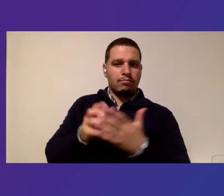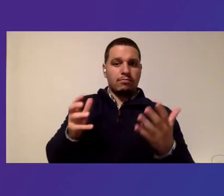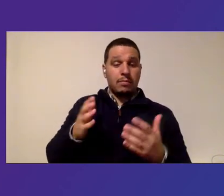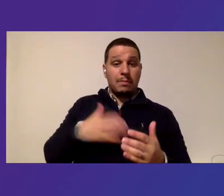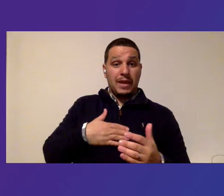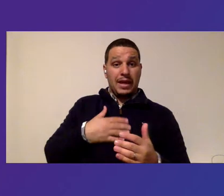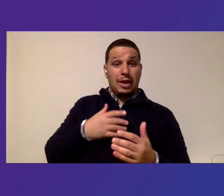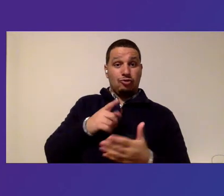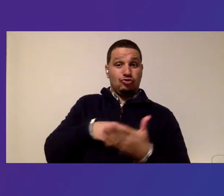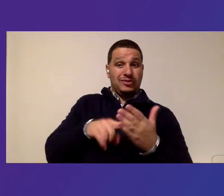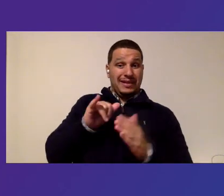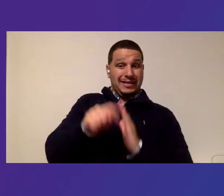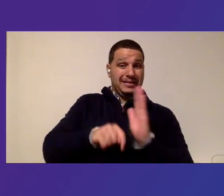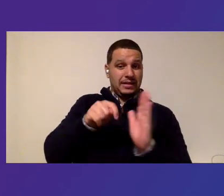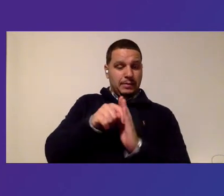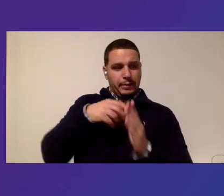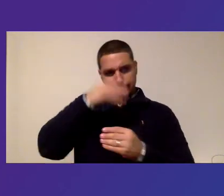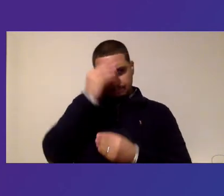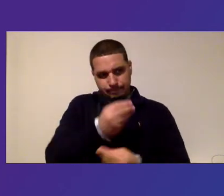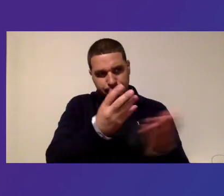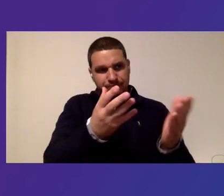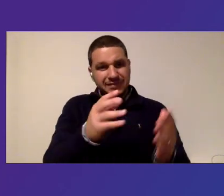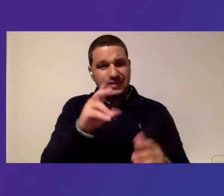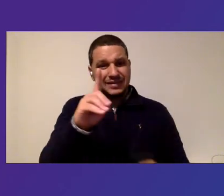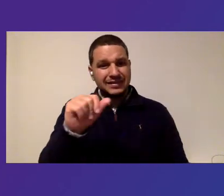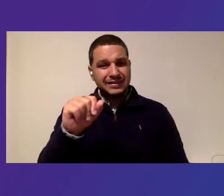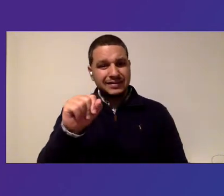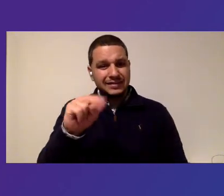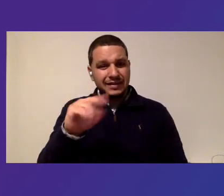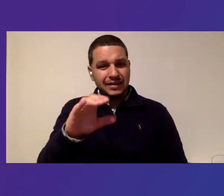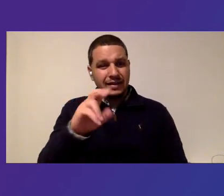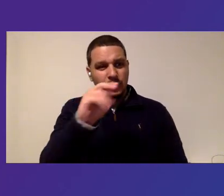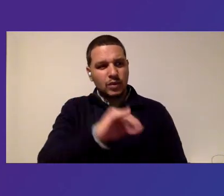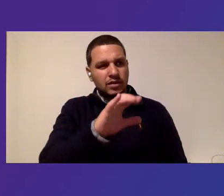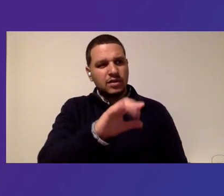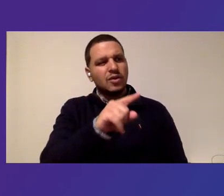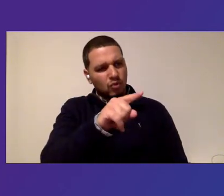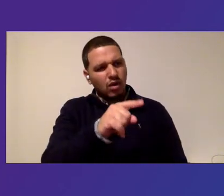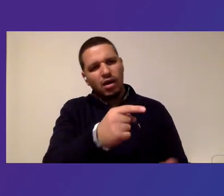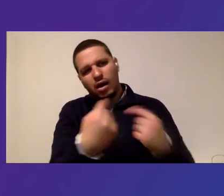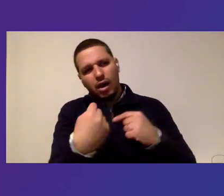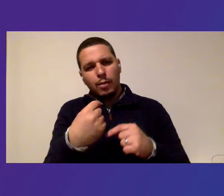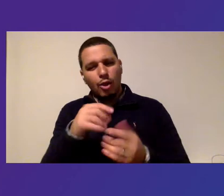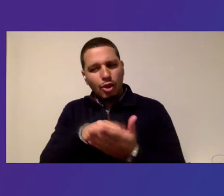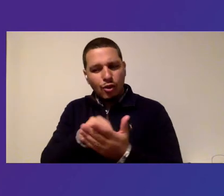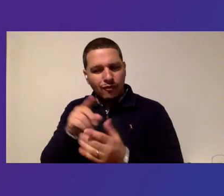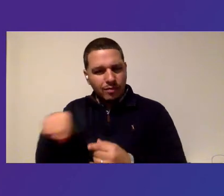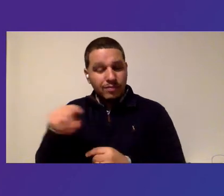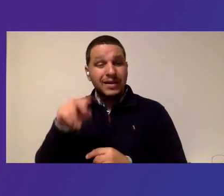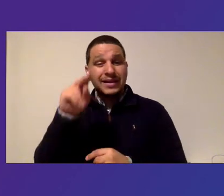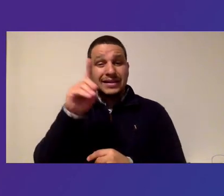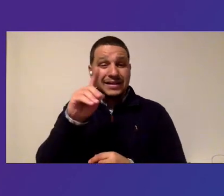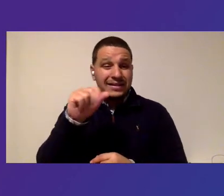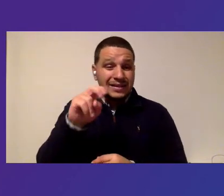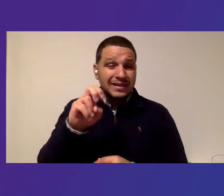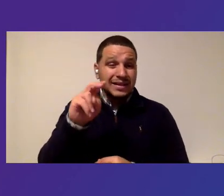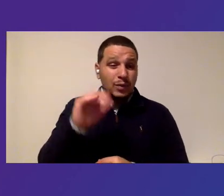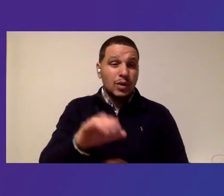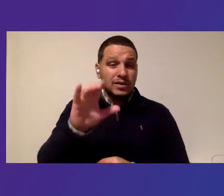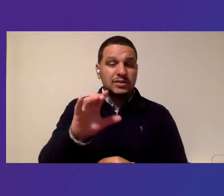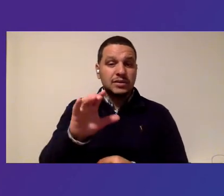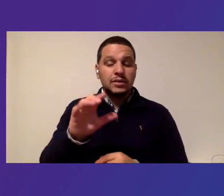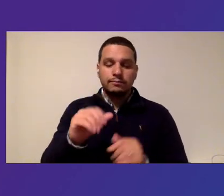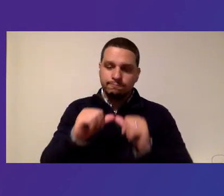critique then, I said to folks at Dance NYC, "Come an apprentice." As Dance NYC continues each year to